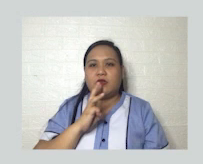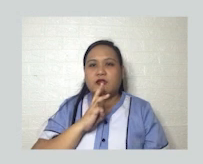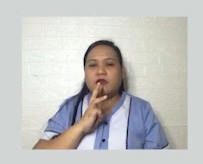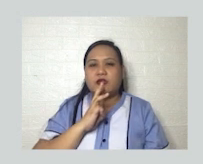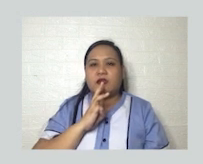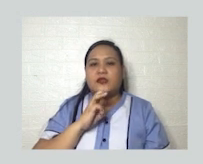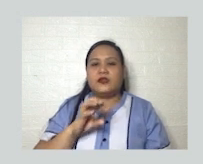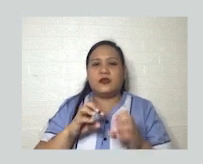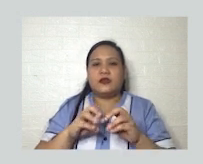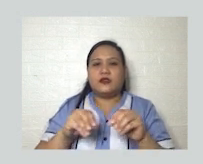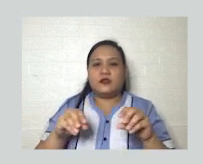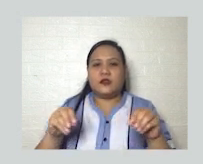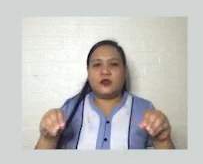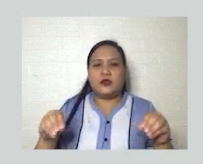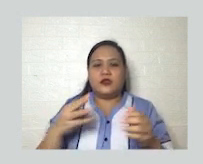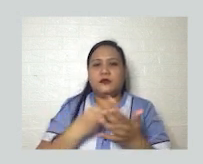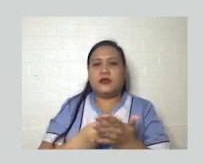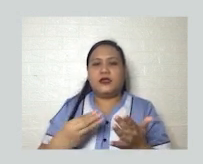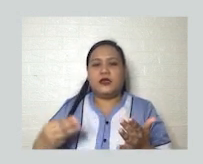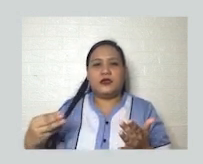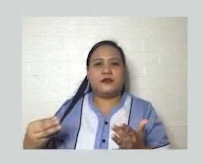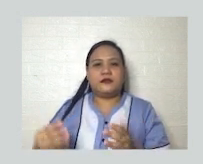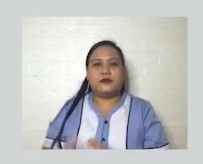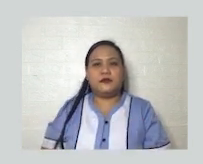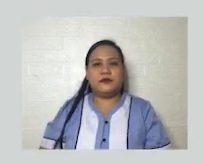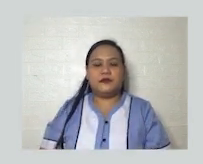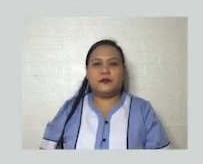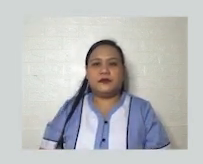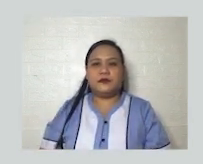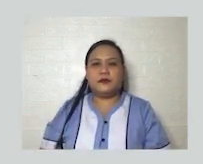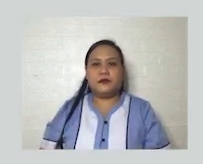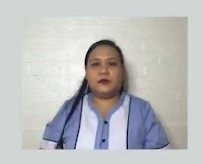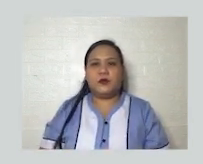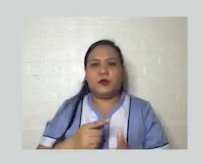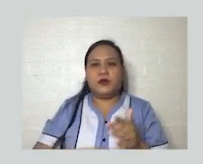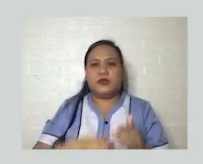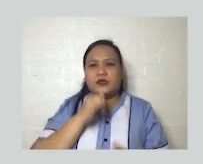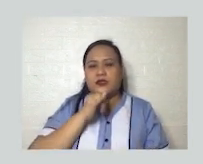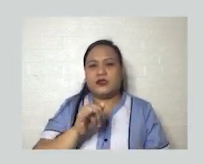Letter D, moisten the soil media.